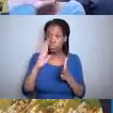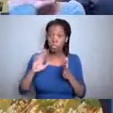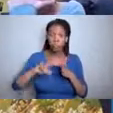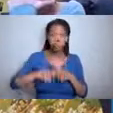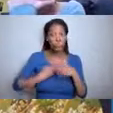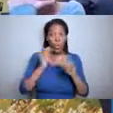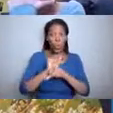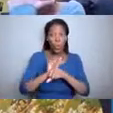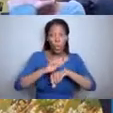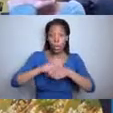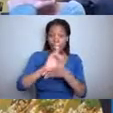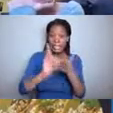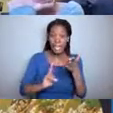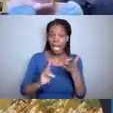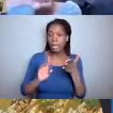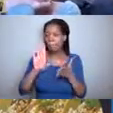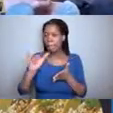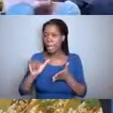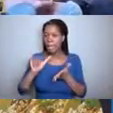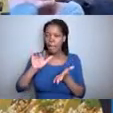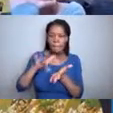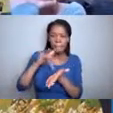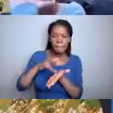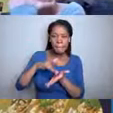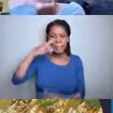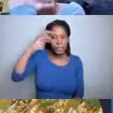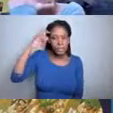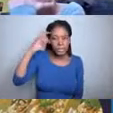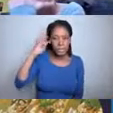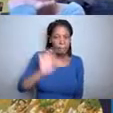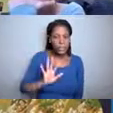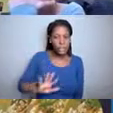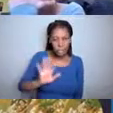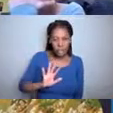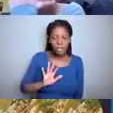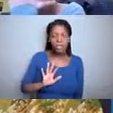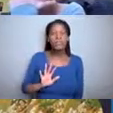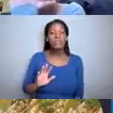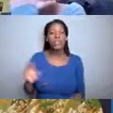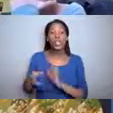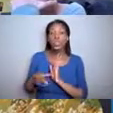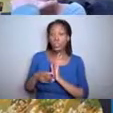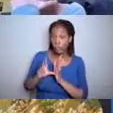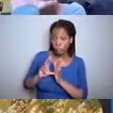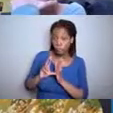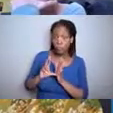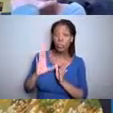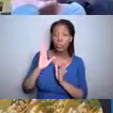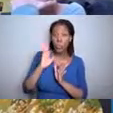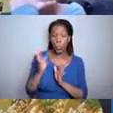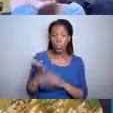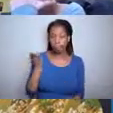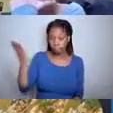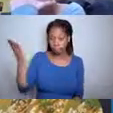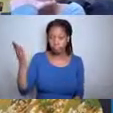um in the middle of the summer and then um the review of the design will go before the panel in early